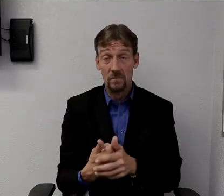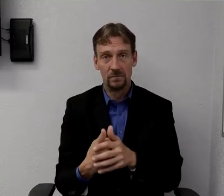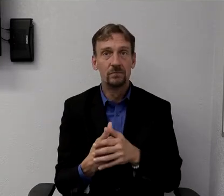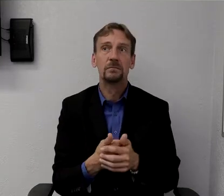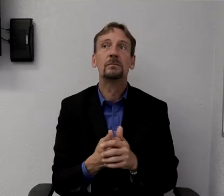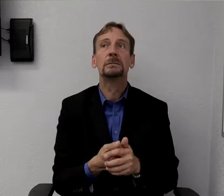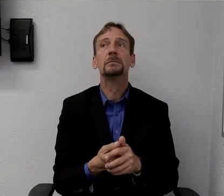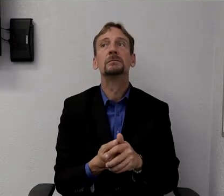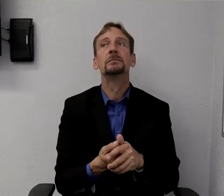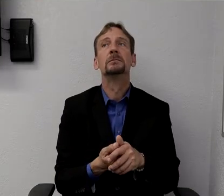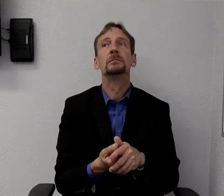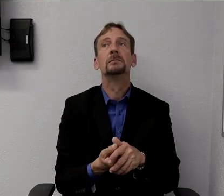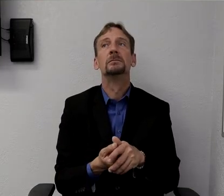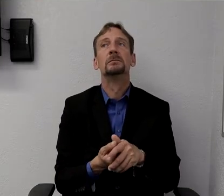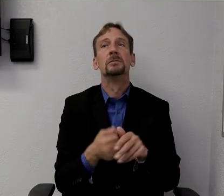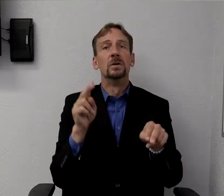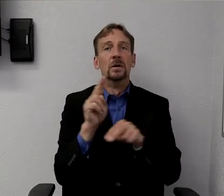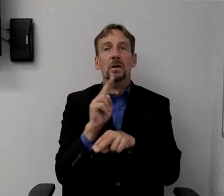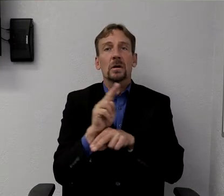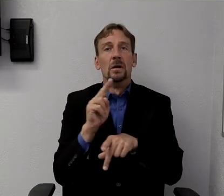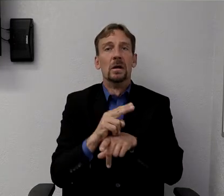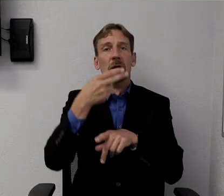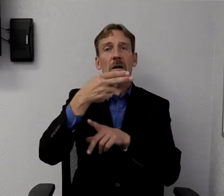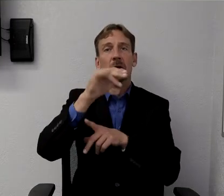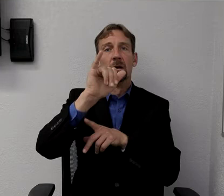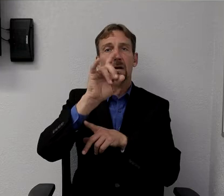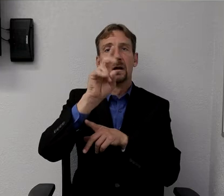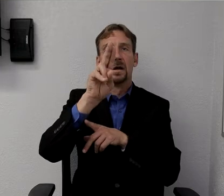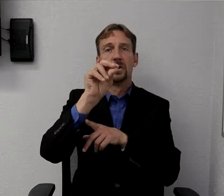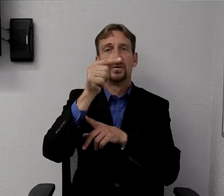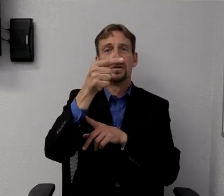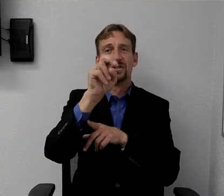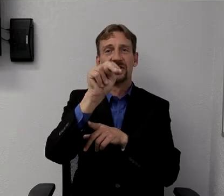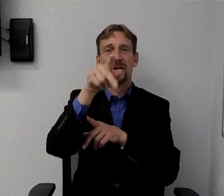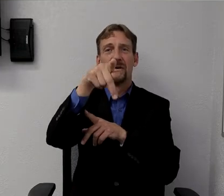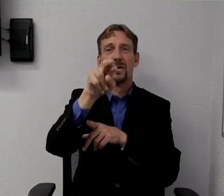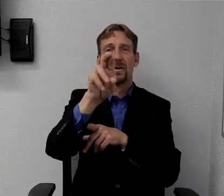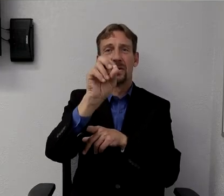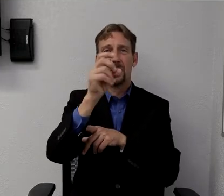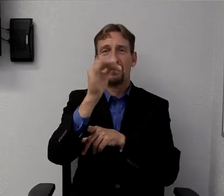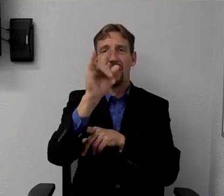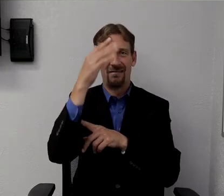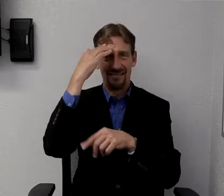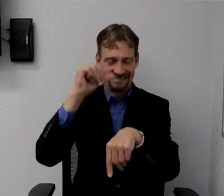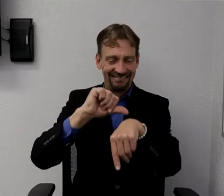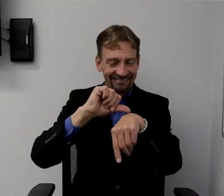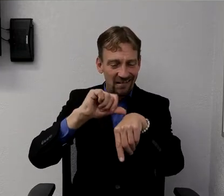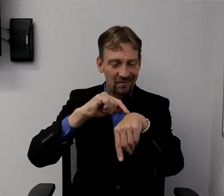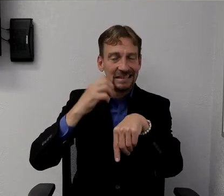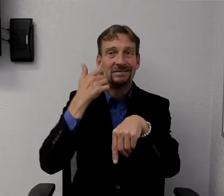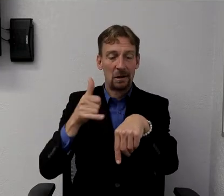aerosolized hydrogen peroxide, things we pour on cuts and it bubbles up, and to literally aerosolize